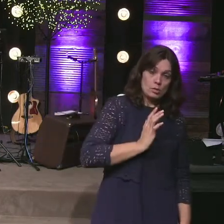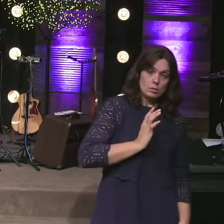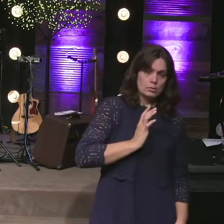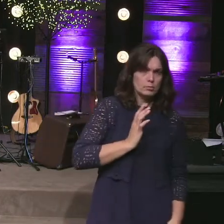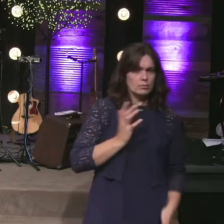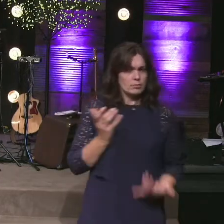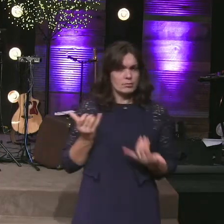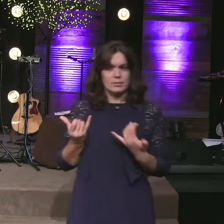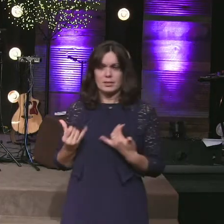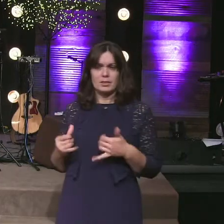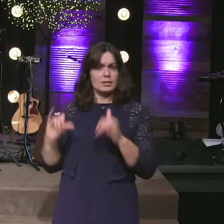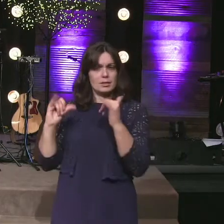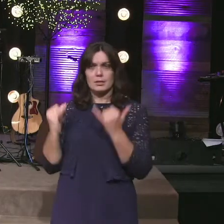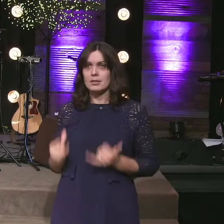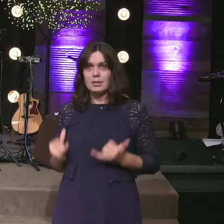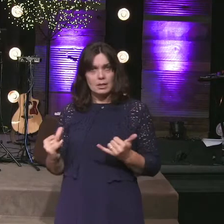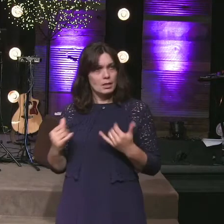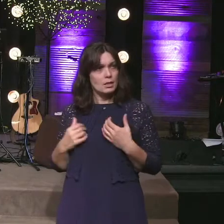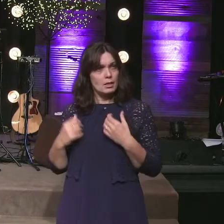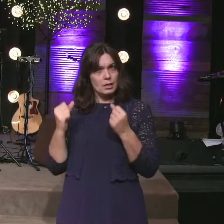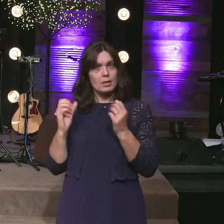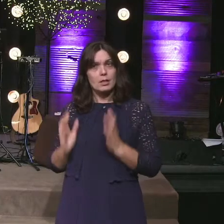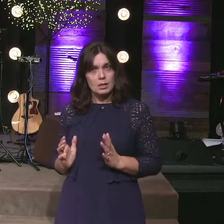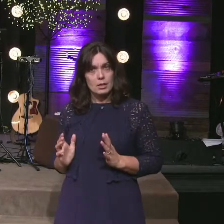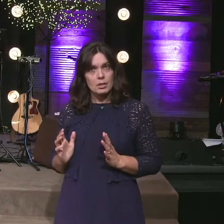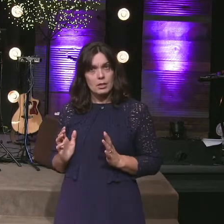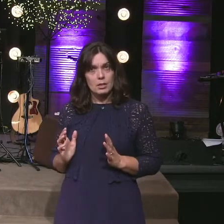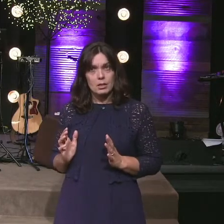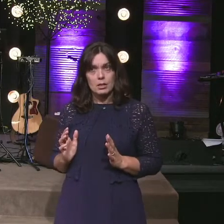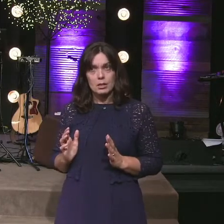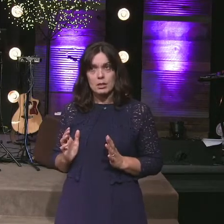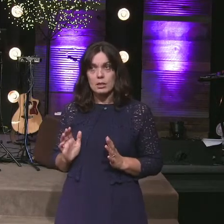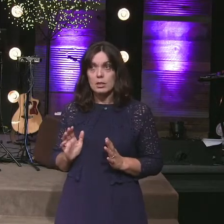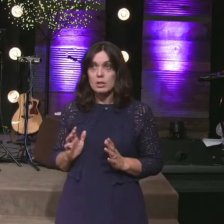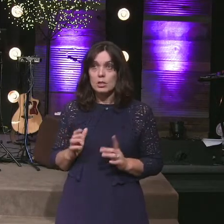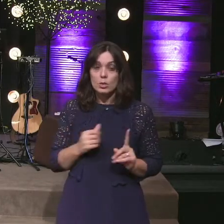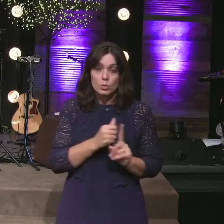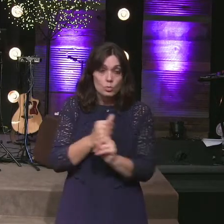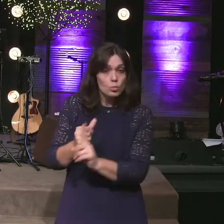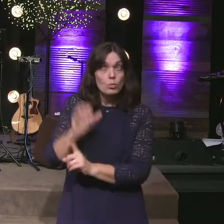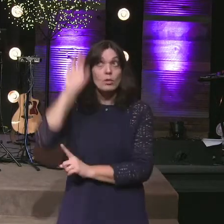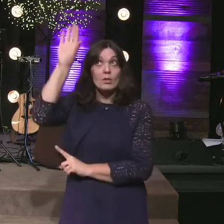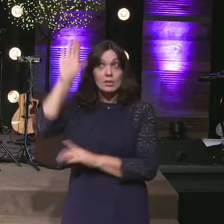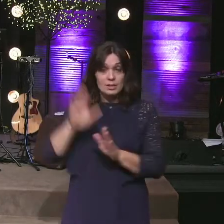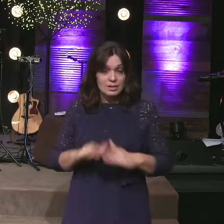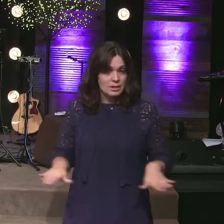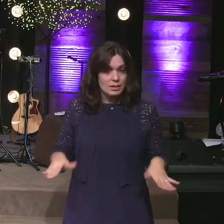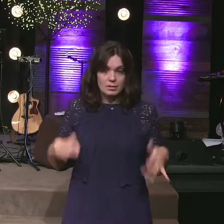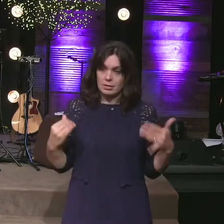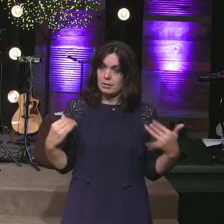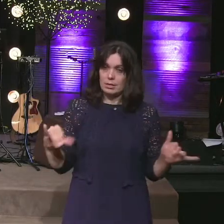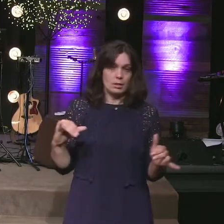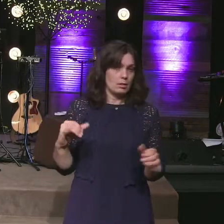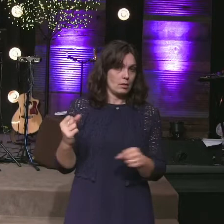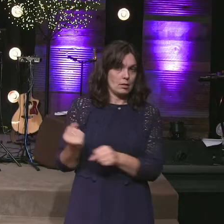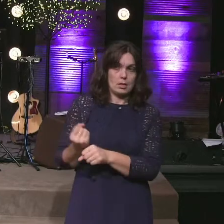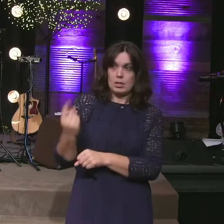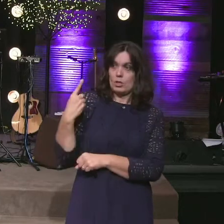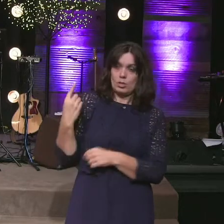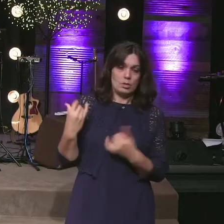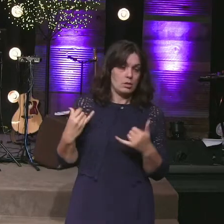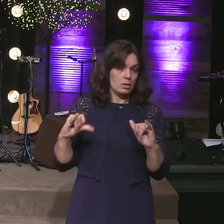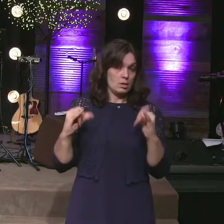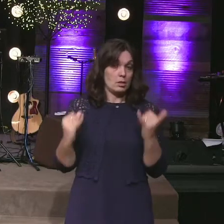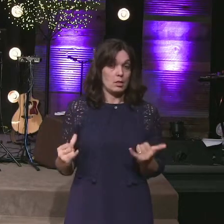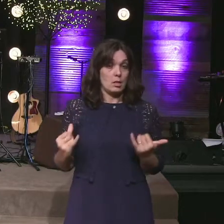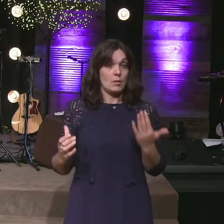healer, right? You're his kid. You were his kid last year. You're still his kid this year. Maybe you haven't